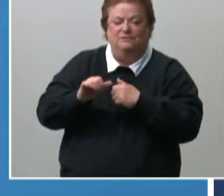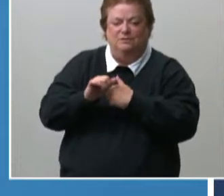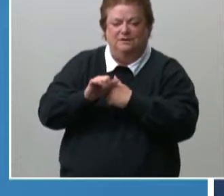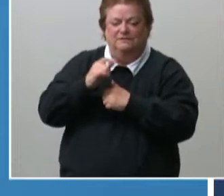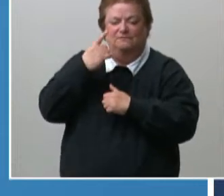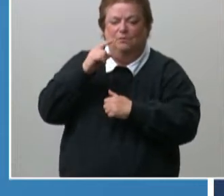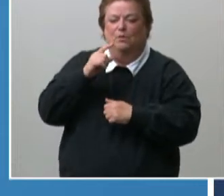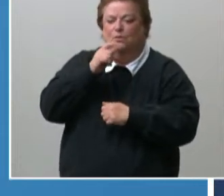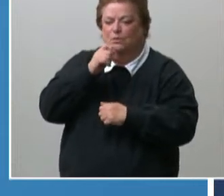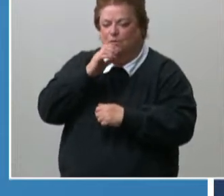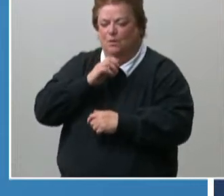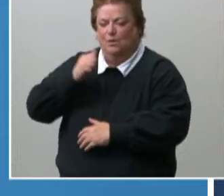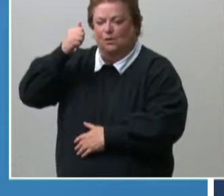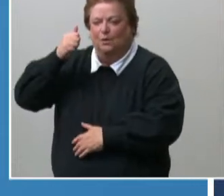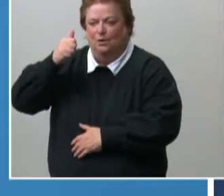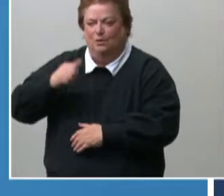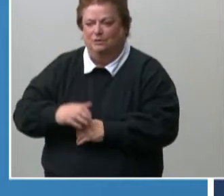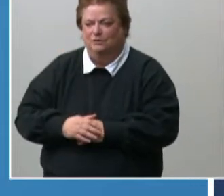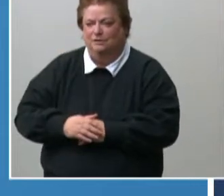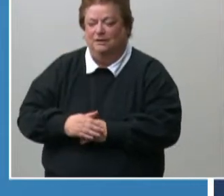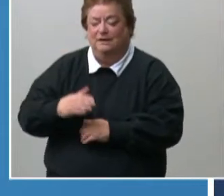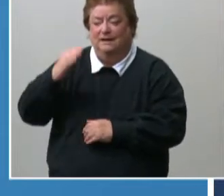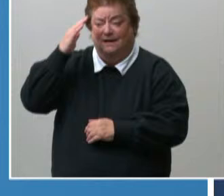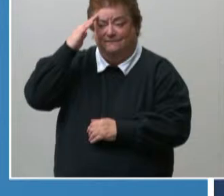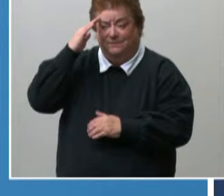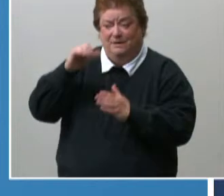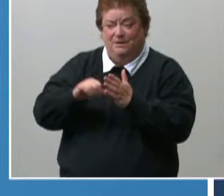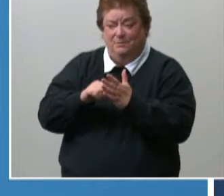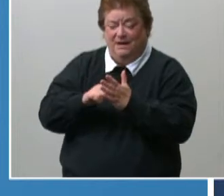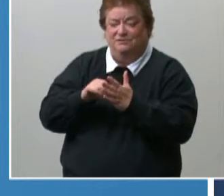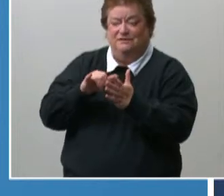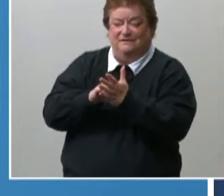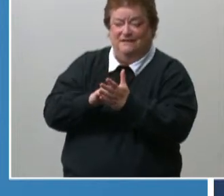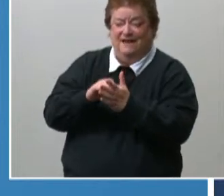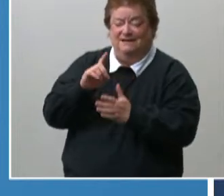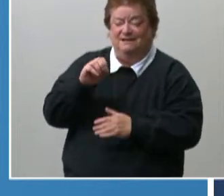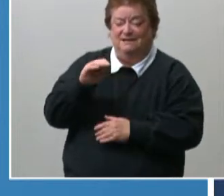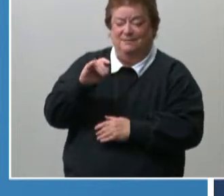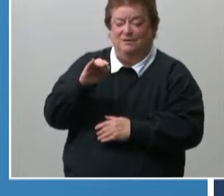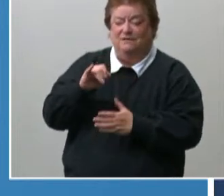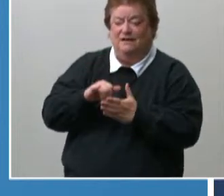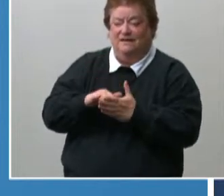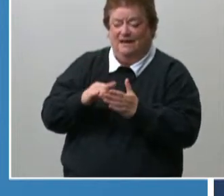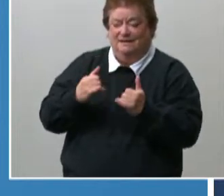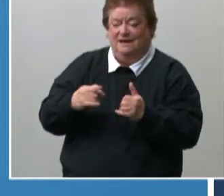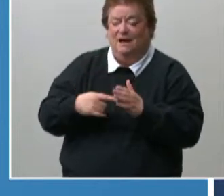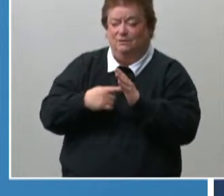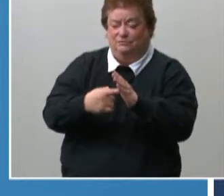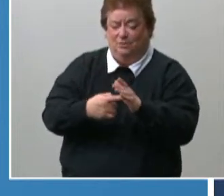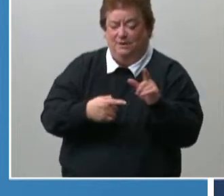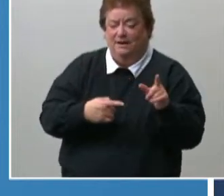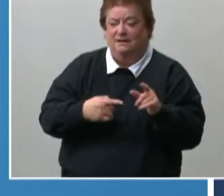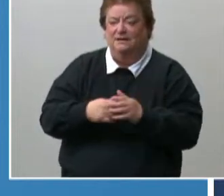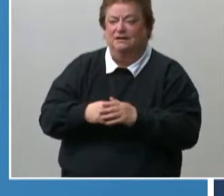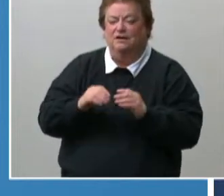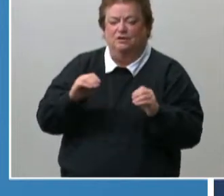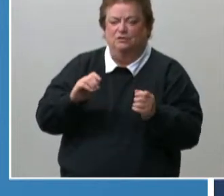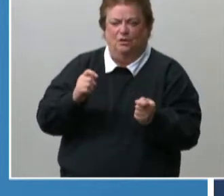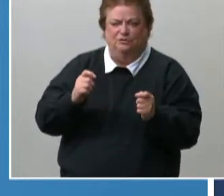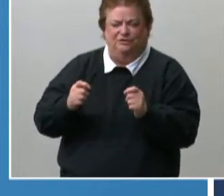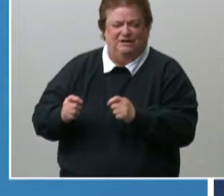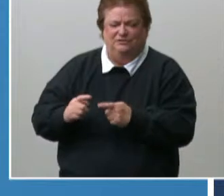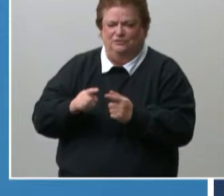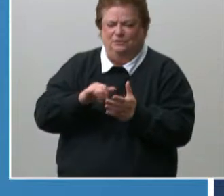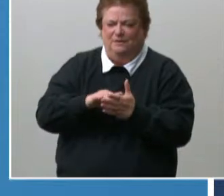increased age. A familiar page would be this demographics tab that's on the slide now. No changes have been made to